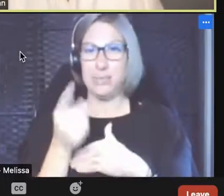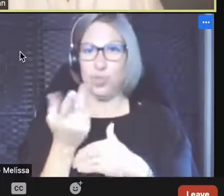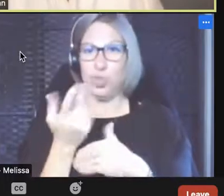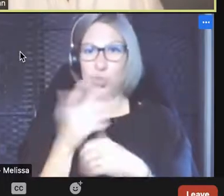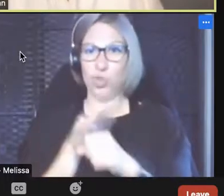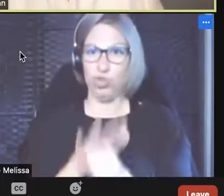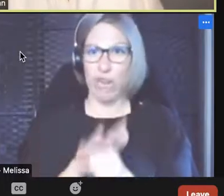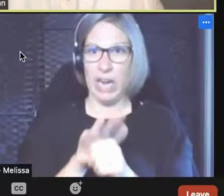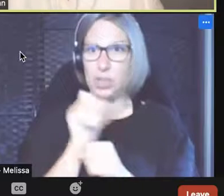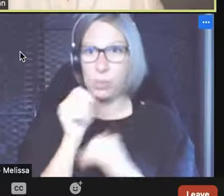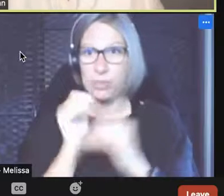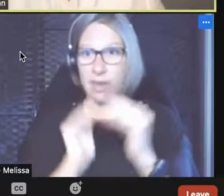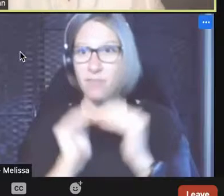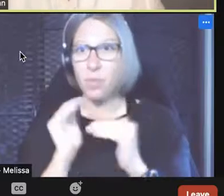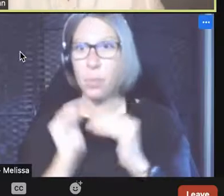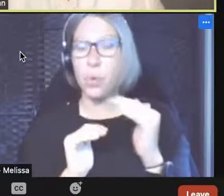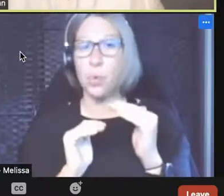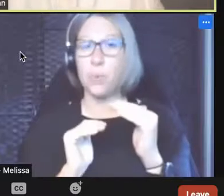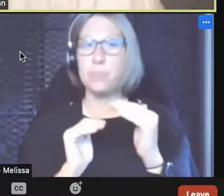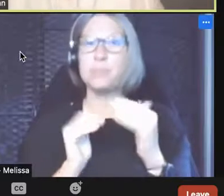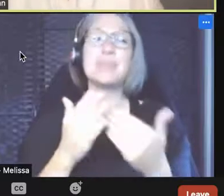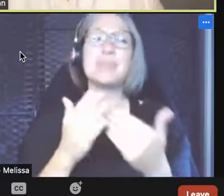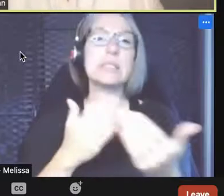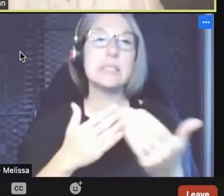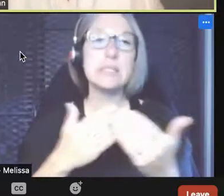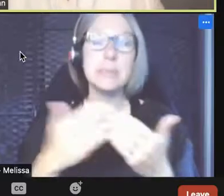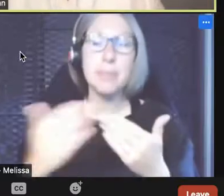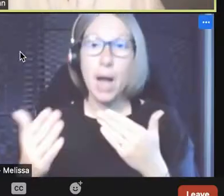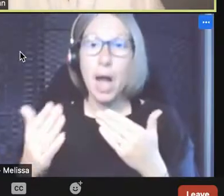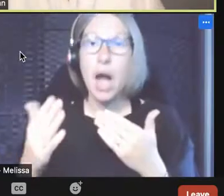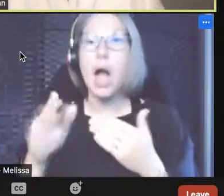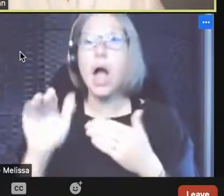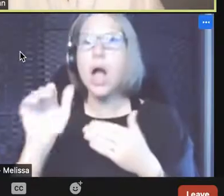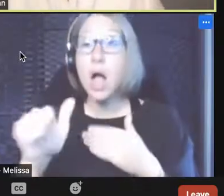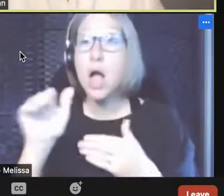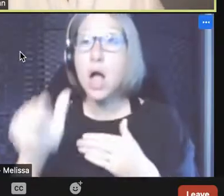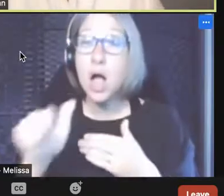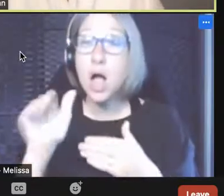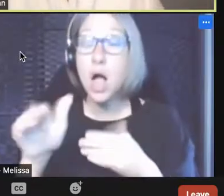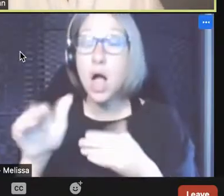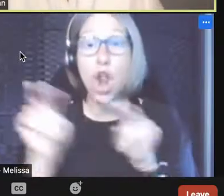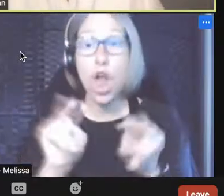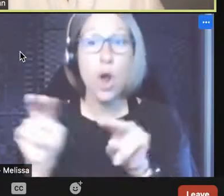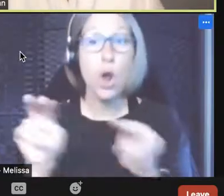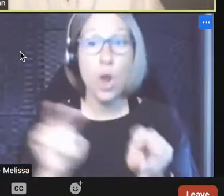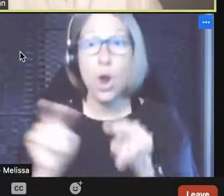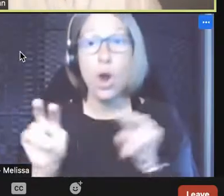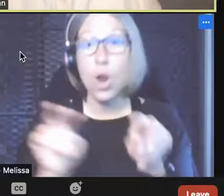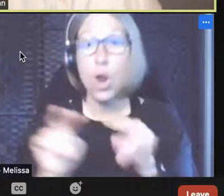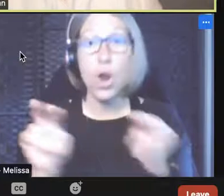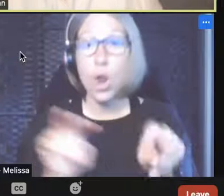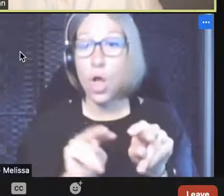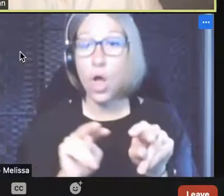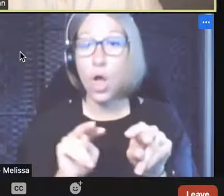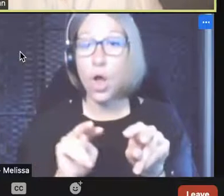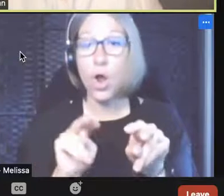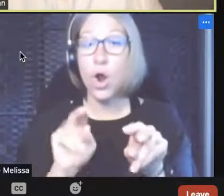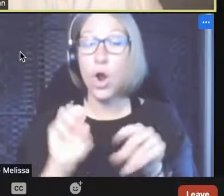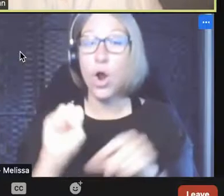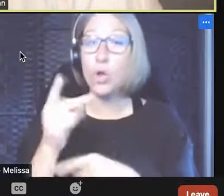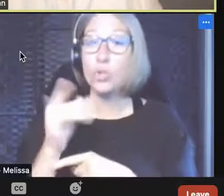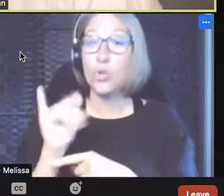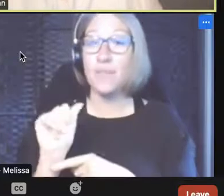distress. Despite constant prompts by the staff to look, she did not visually attend to the pages at all or engage